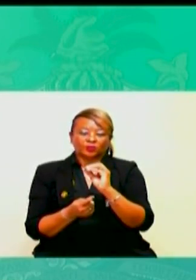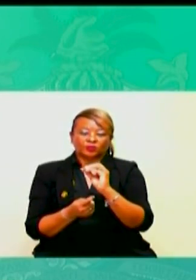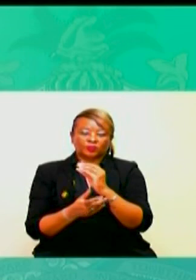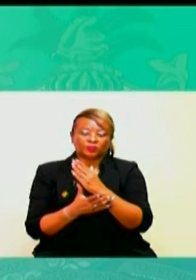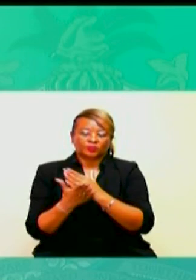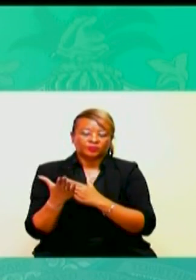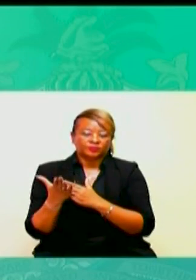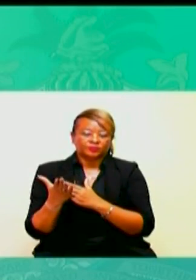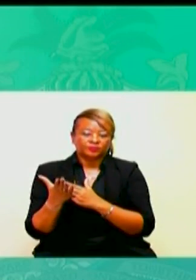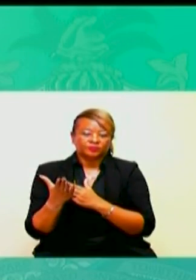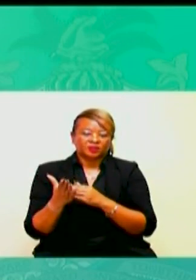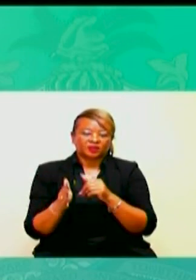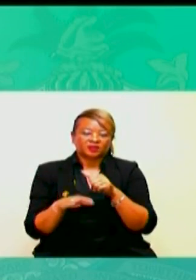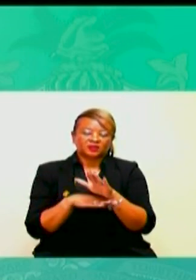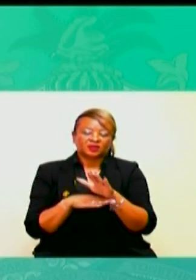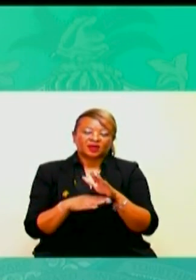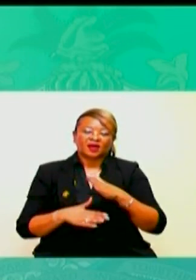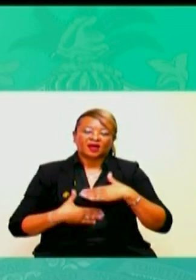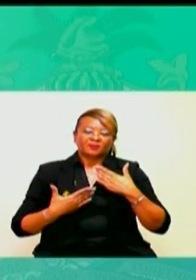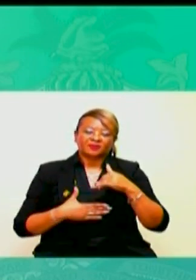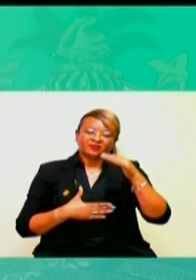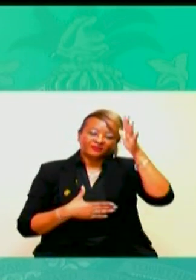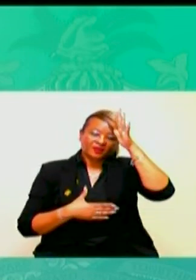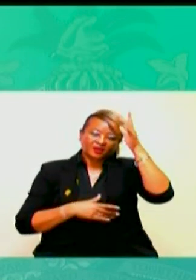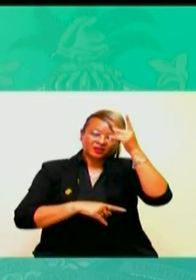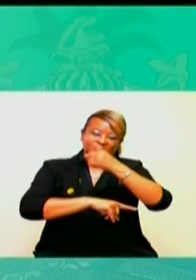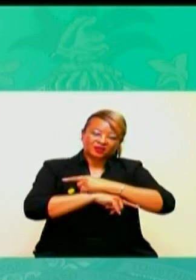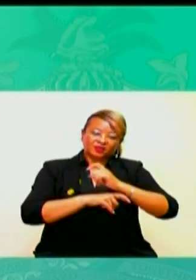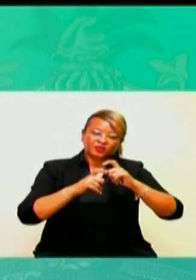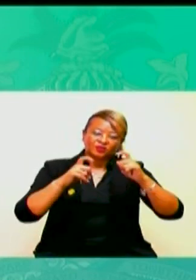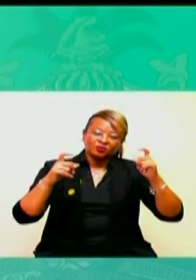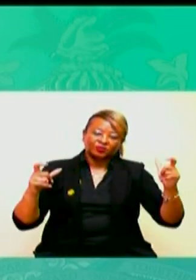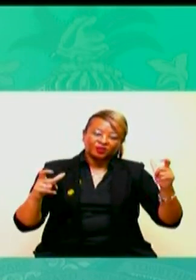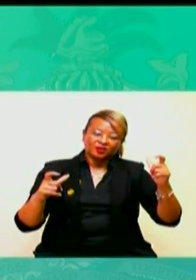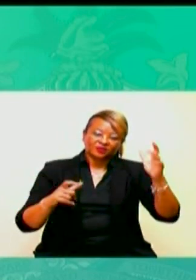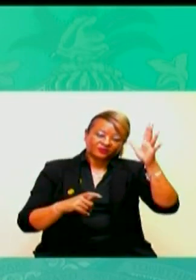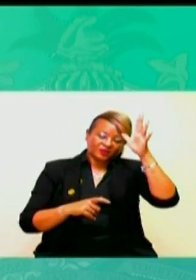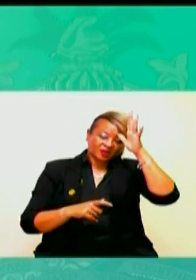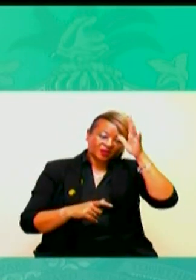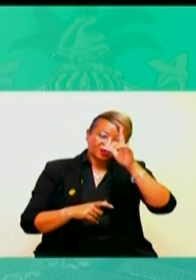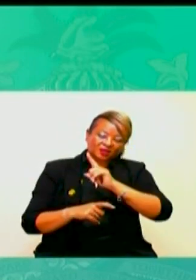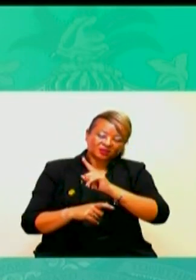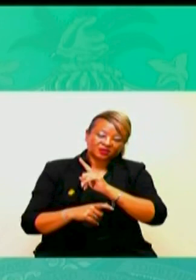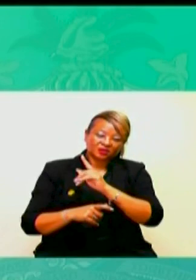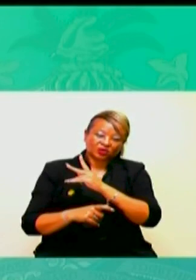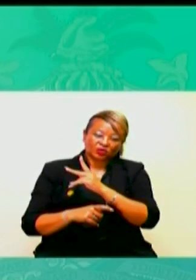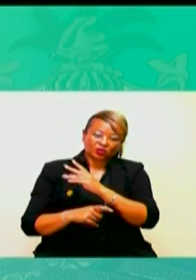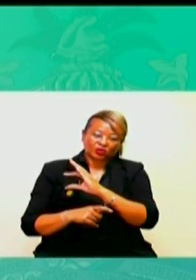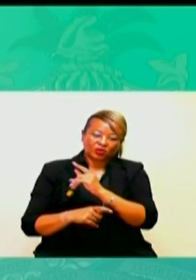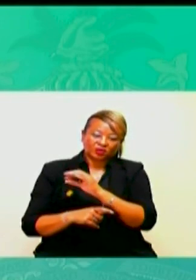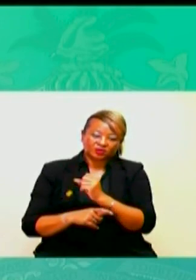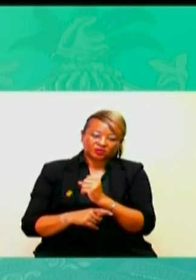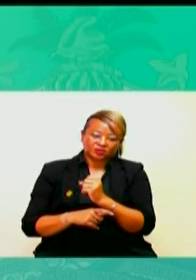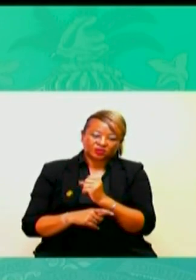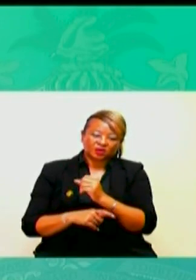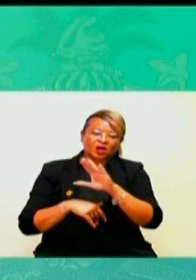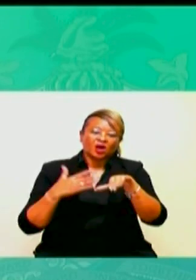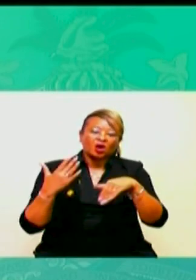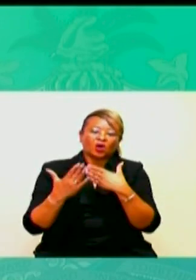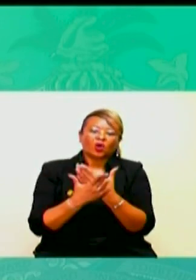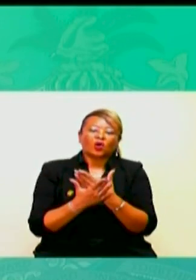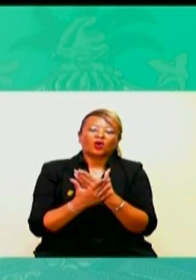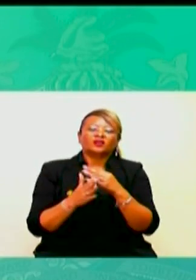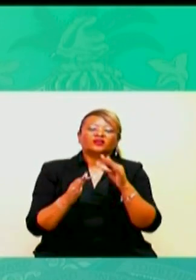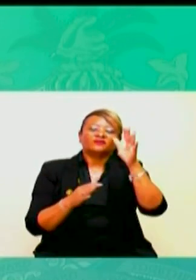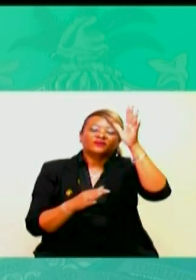I also extend an early happy Father's Day to the world's greatest father, my father, Pastor Leslie Cornish, and all the fathers in North Abaco,